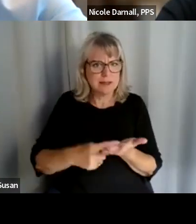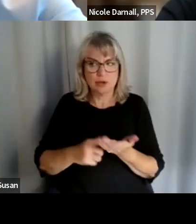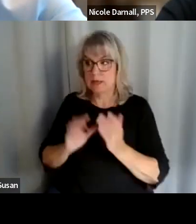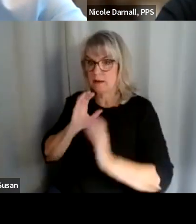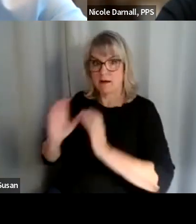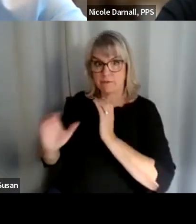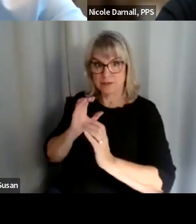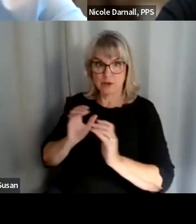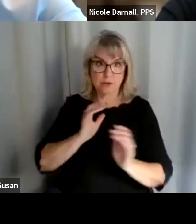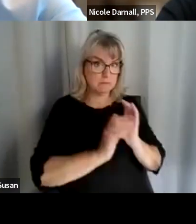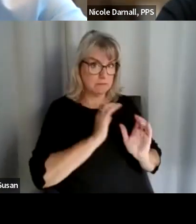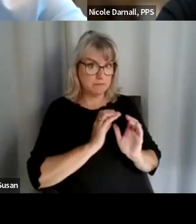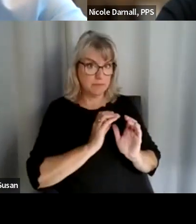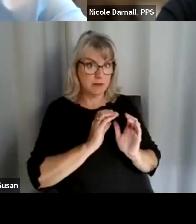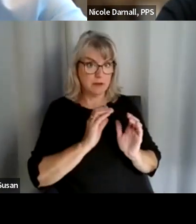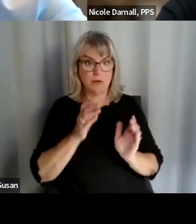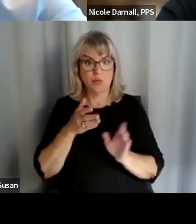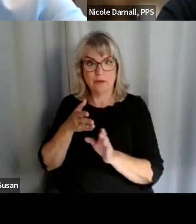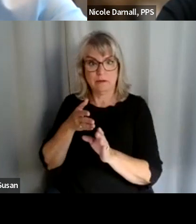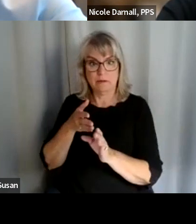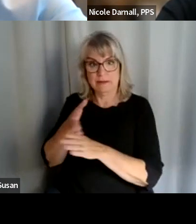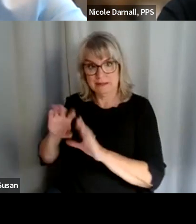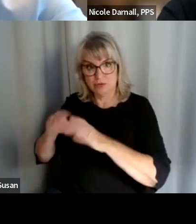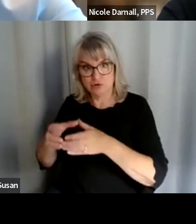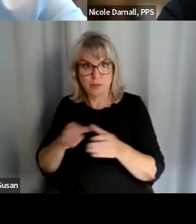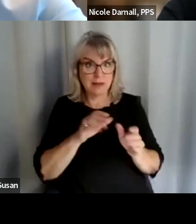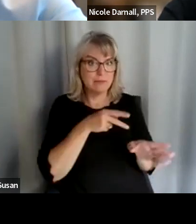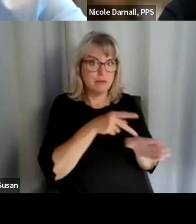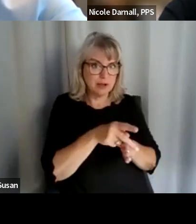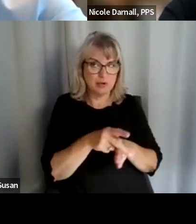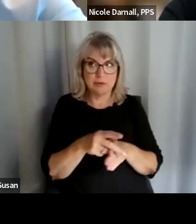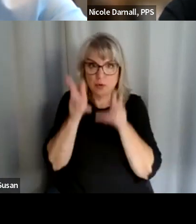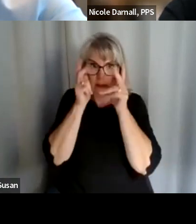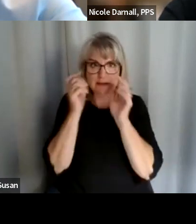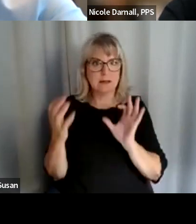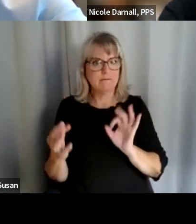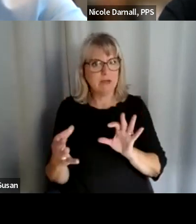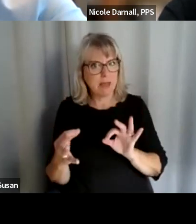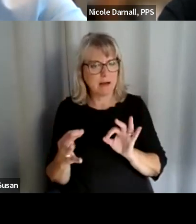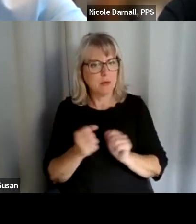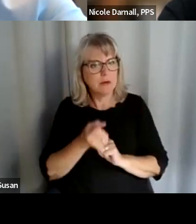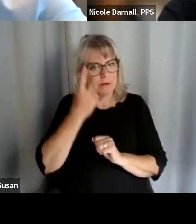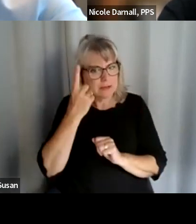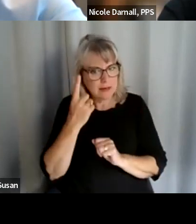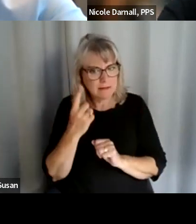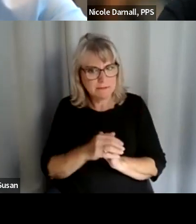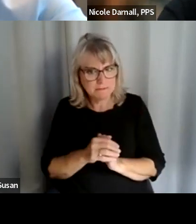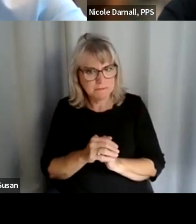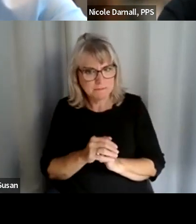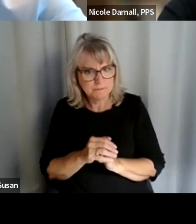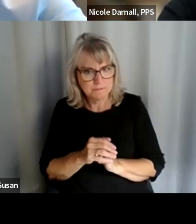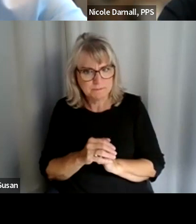between these agencies and professionals in this field, and we've provided feedback. We understand that, and we have them in our midst as